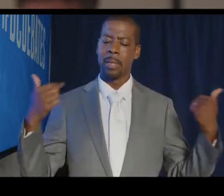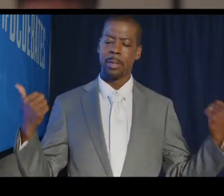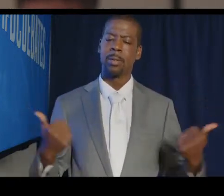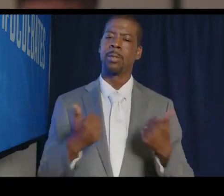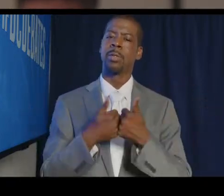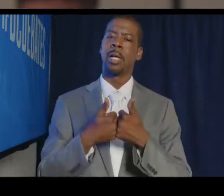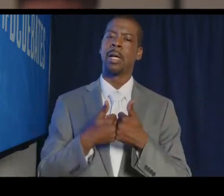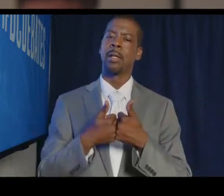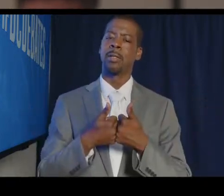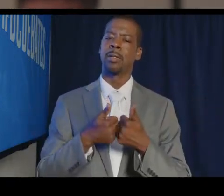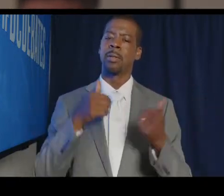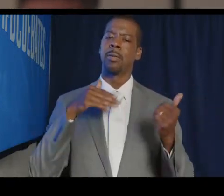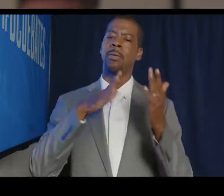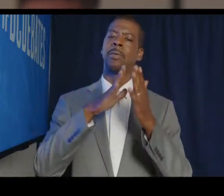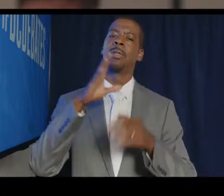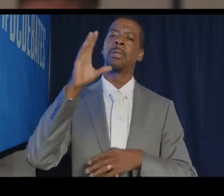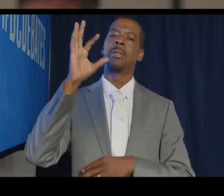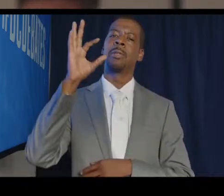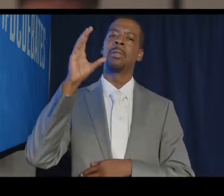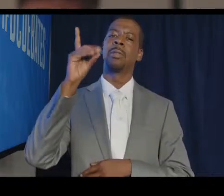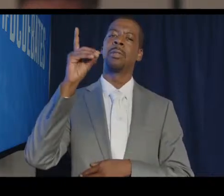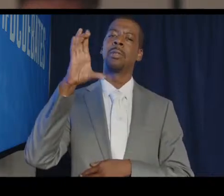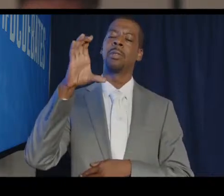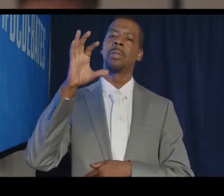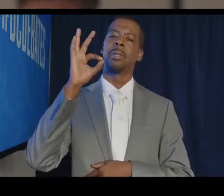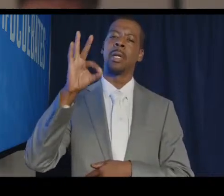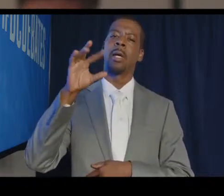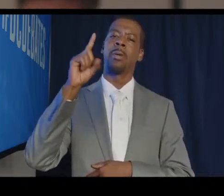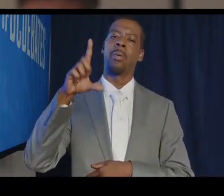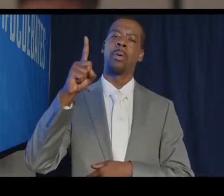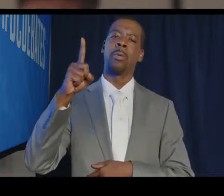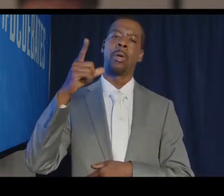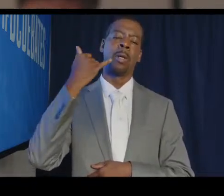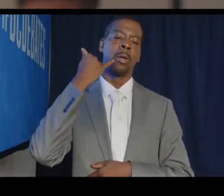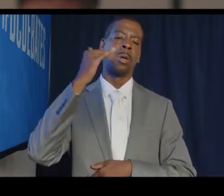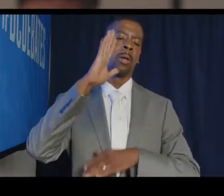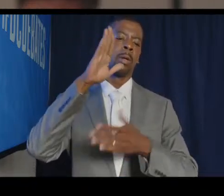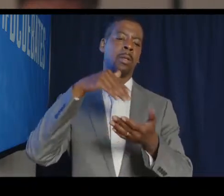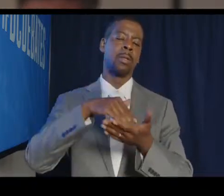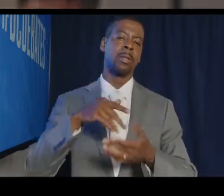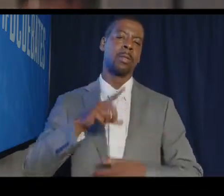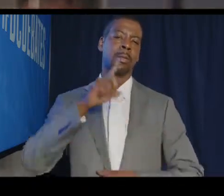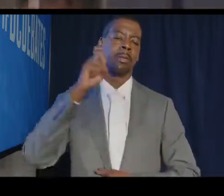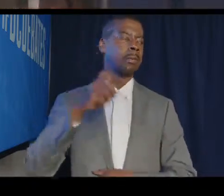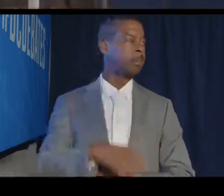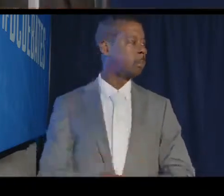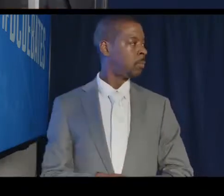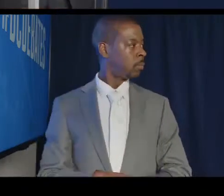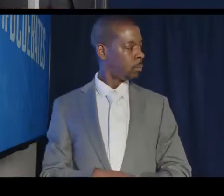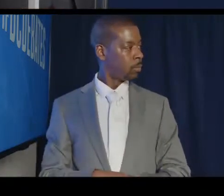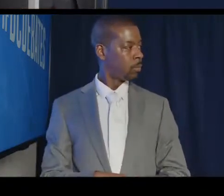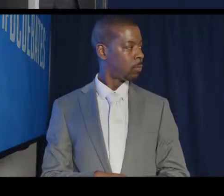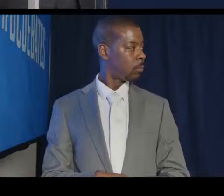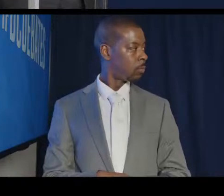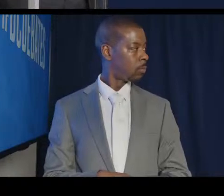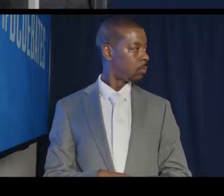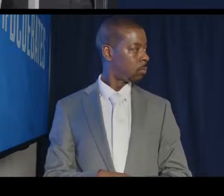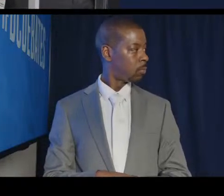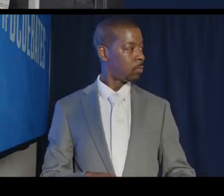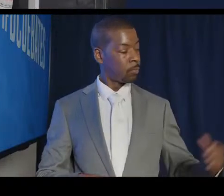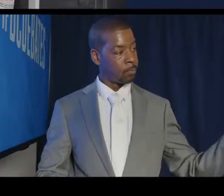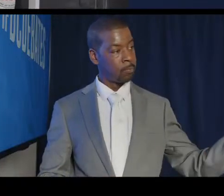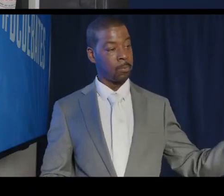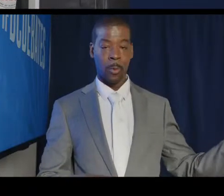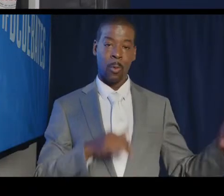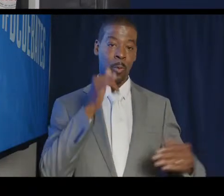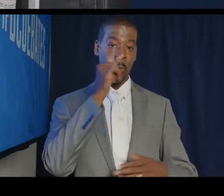facing DC's 911 call center right now, and what can the council do about it? Councilmember Henderson, I'll start with you. It's a litany,